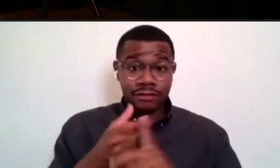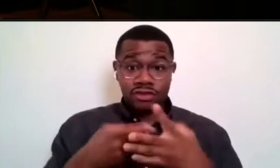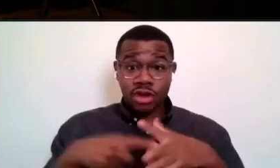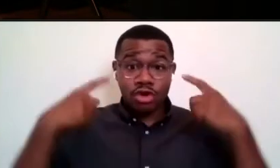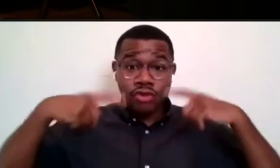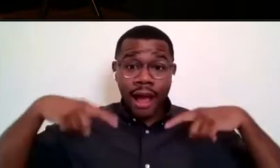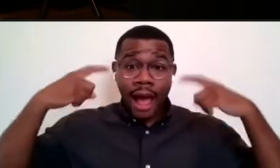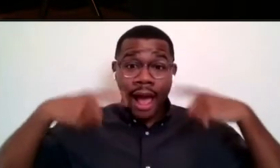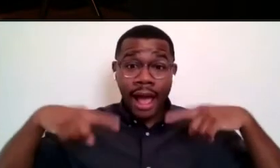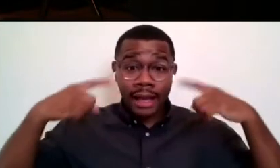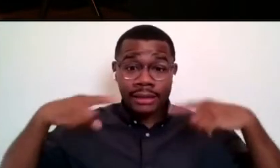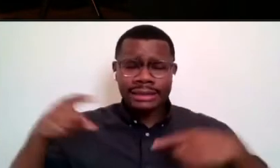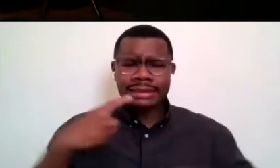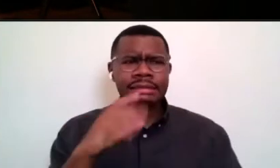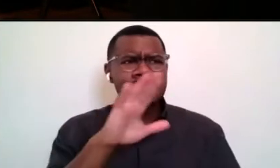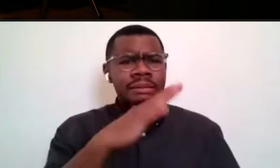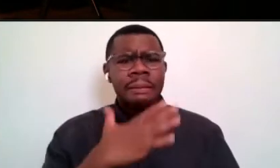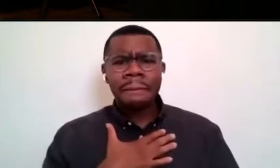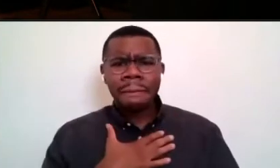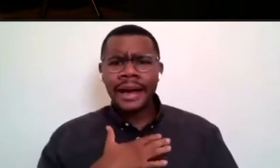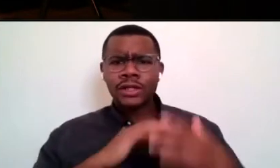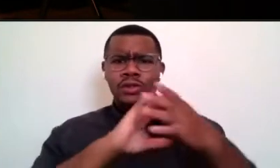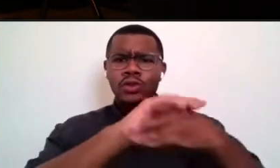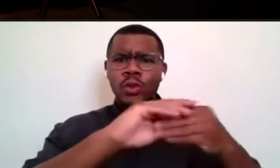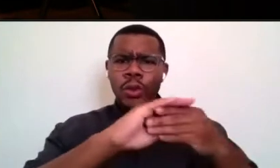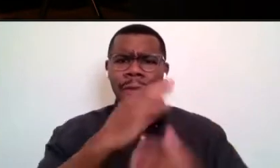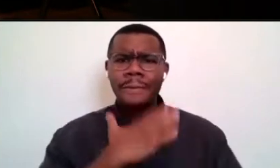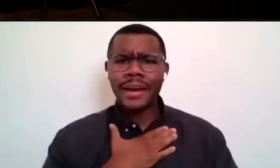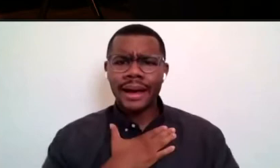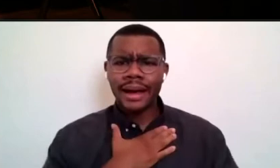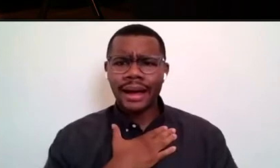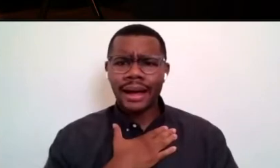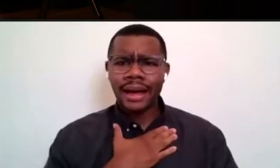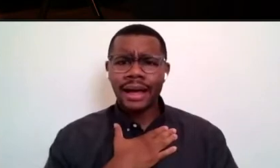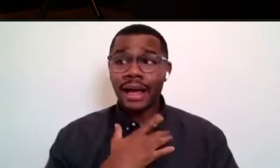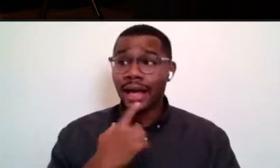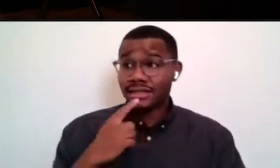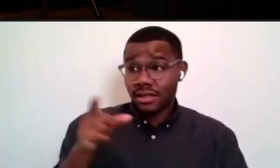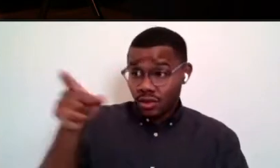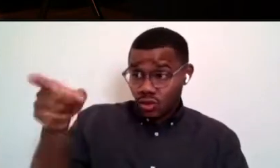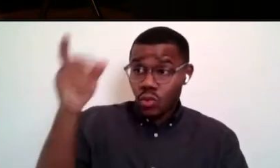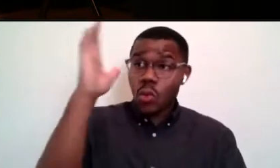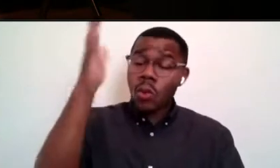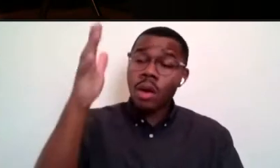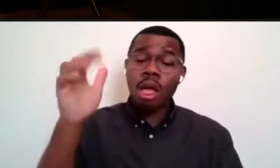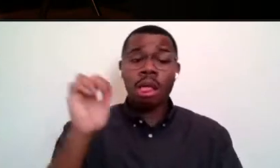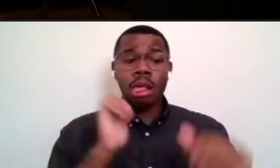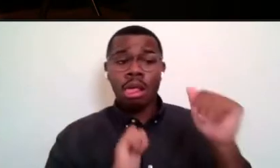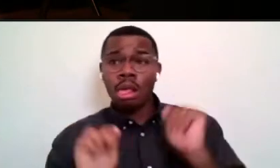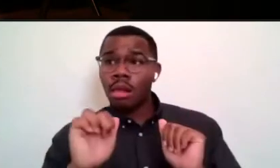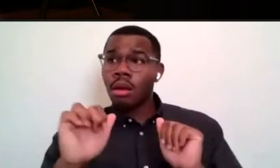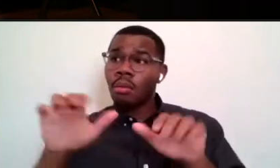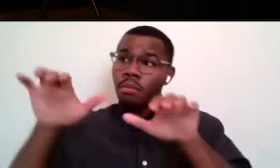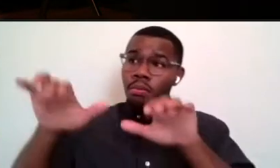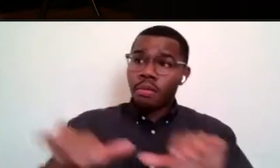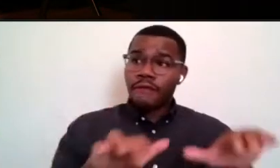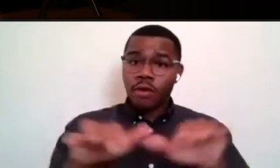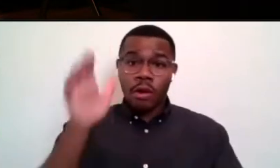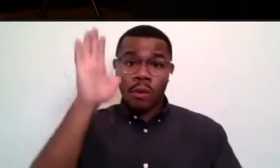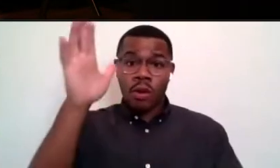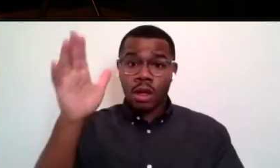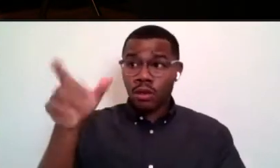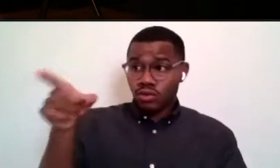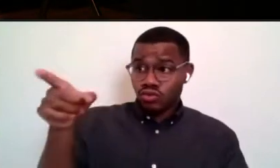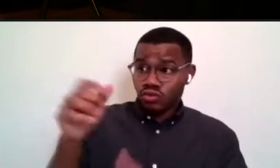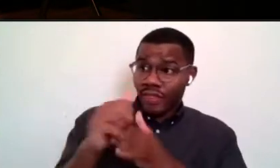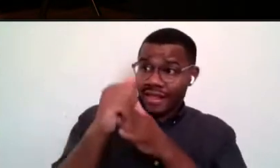my story. And I said, well, we're gonna perform it. You got the lead voice? And the brothers was like, we got you, man,